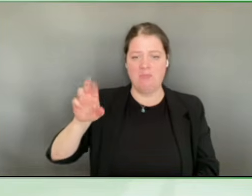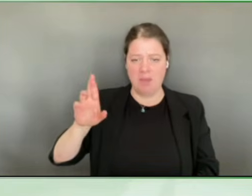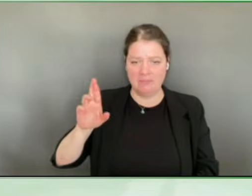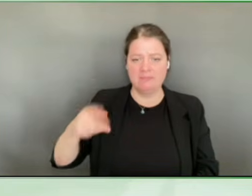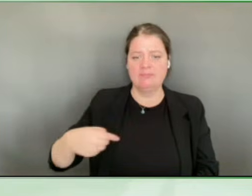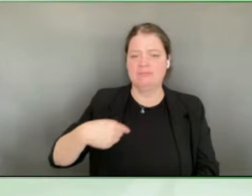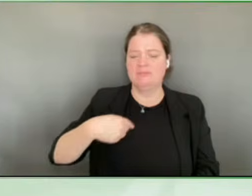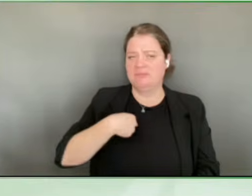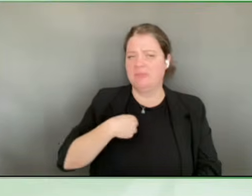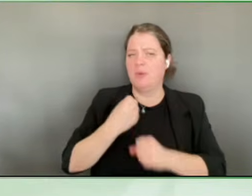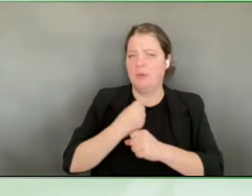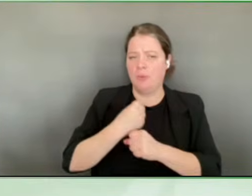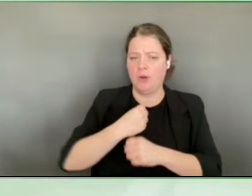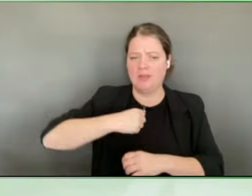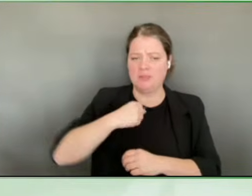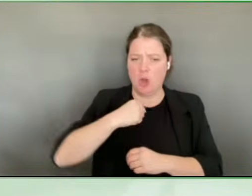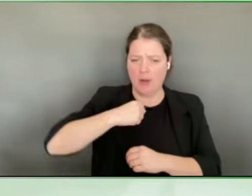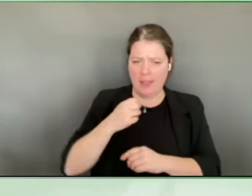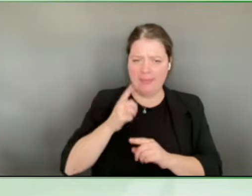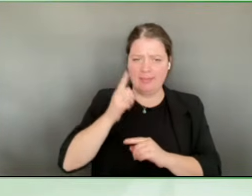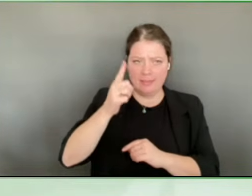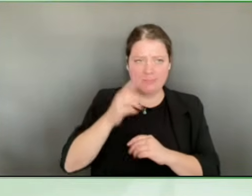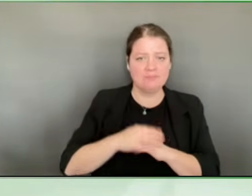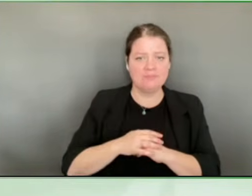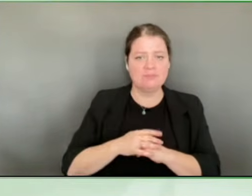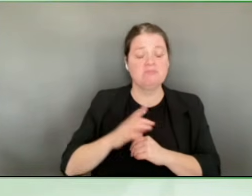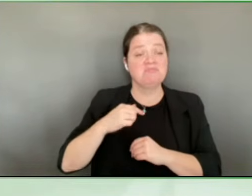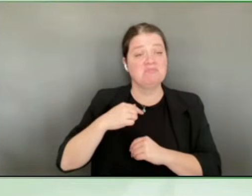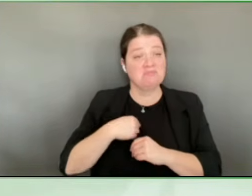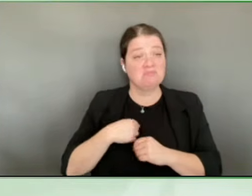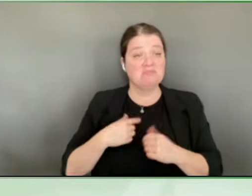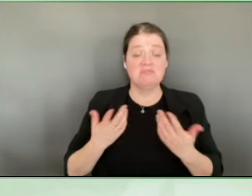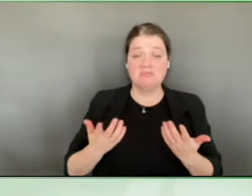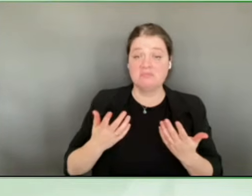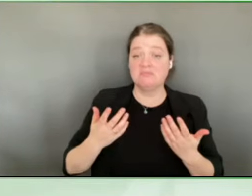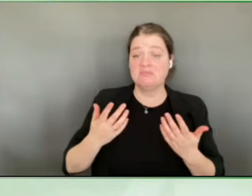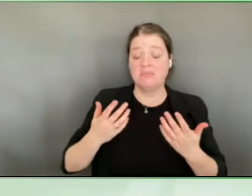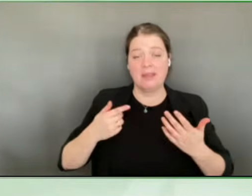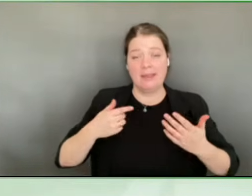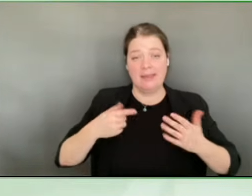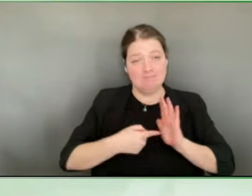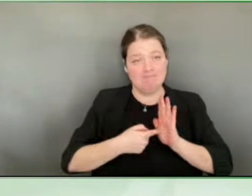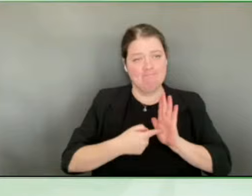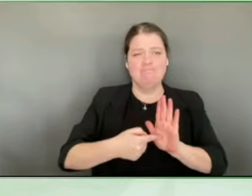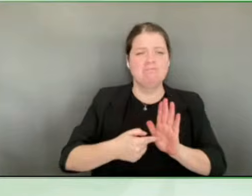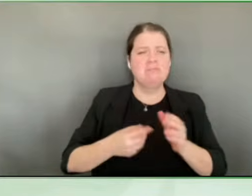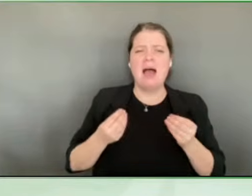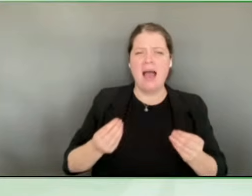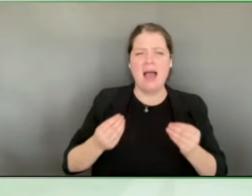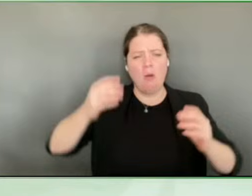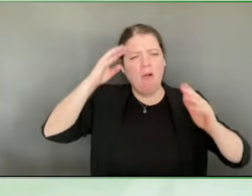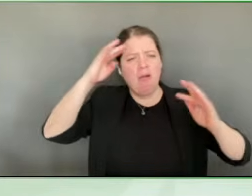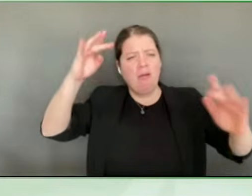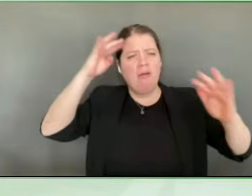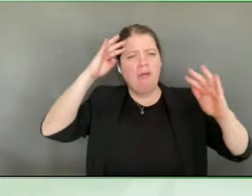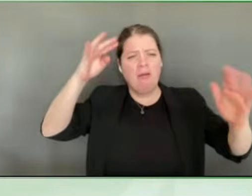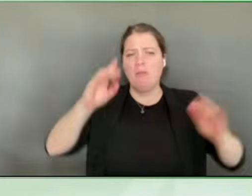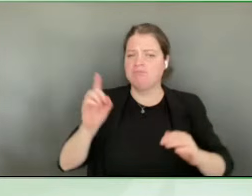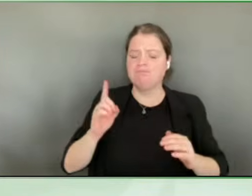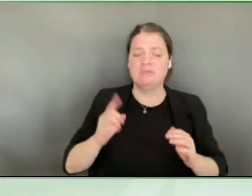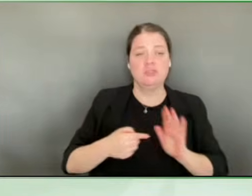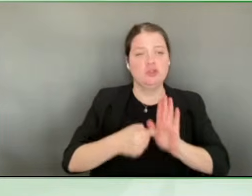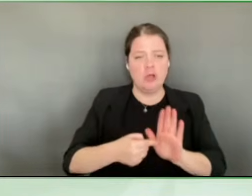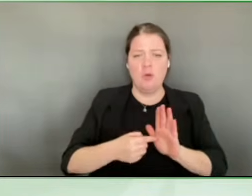by doing. So today, I'm demonstrating by doing, by speaking, hopefully, with an easy language